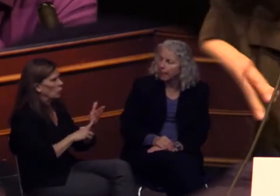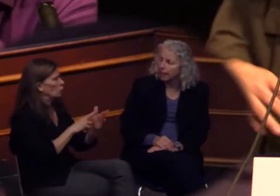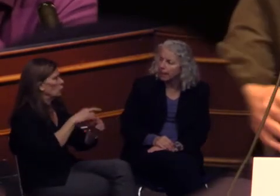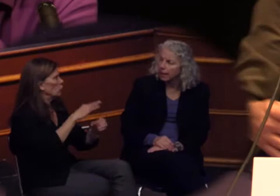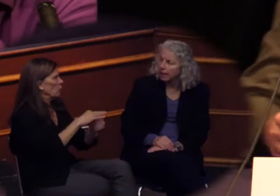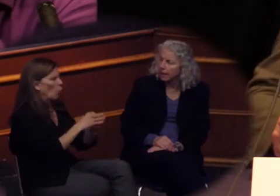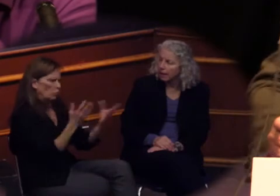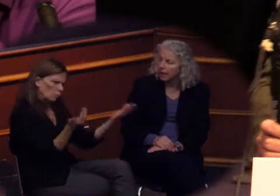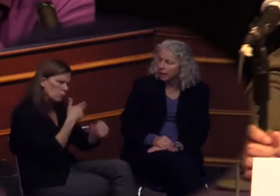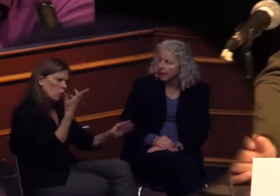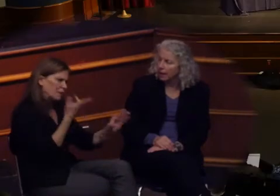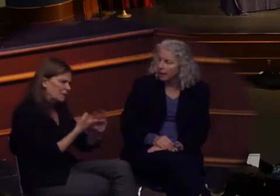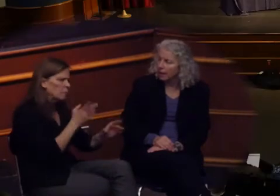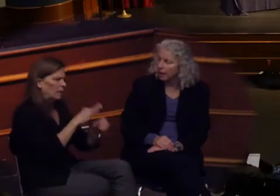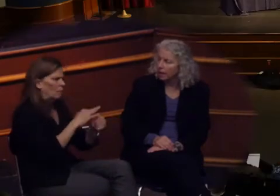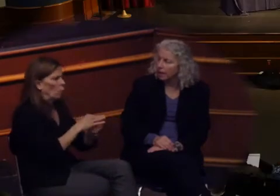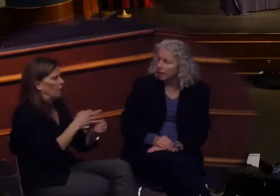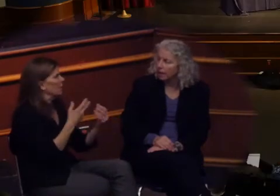2020?